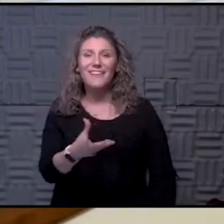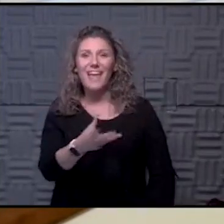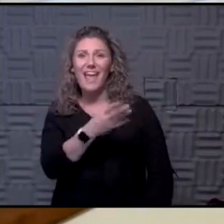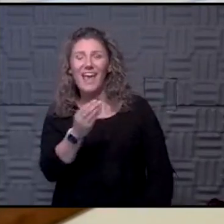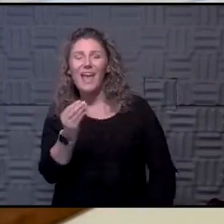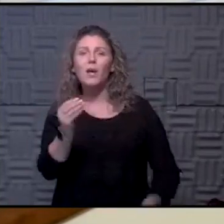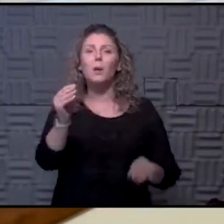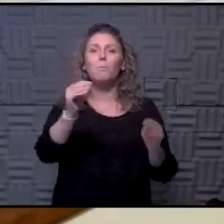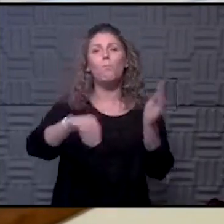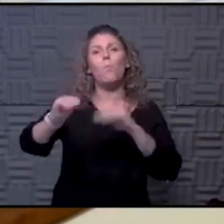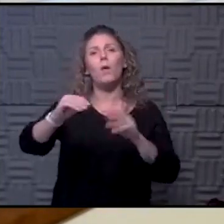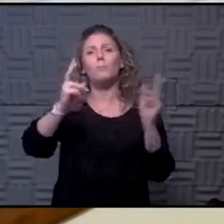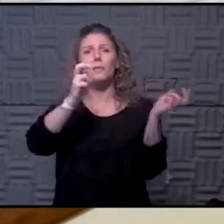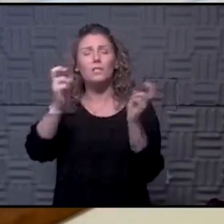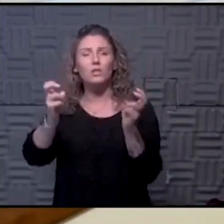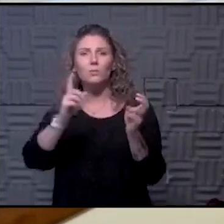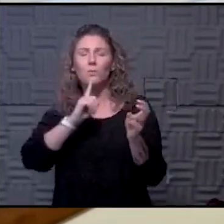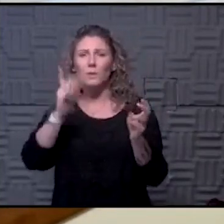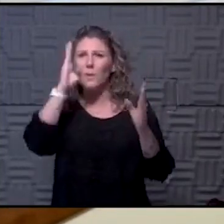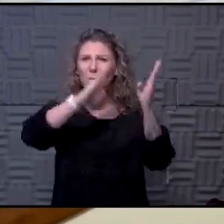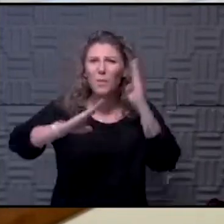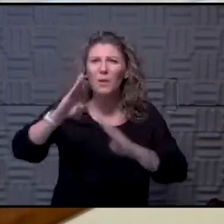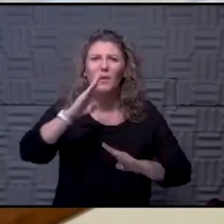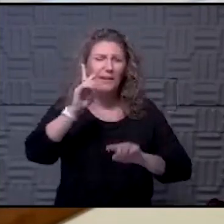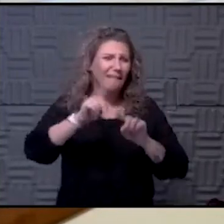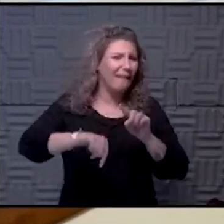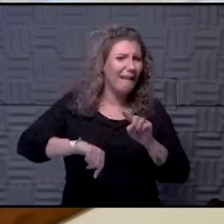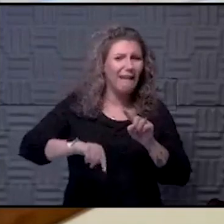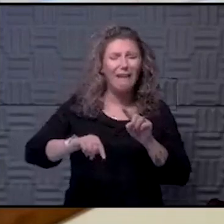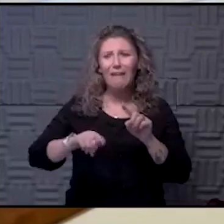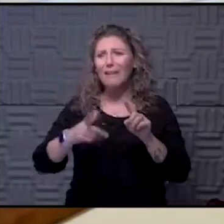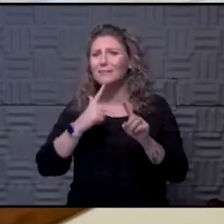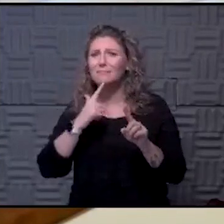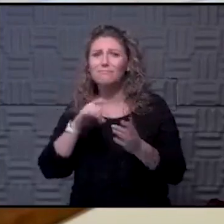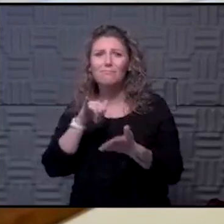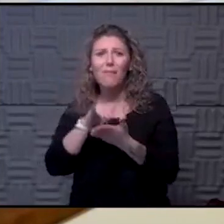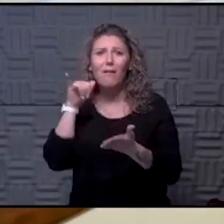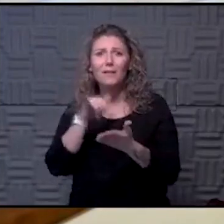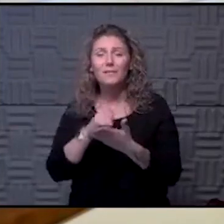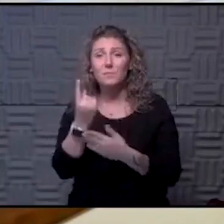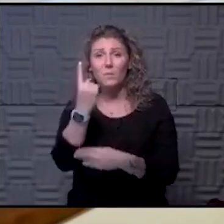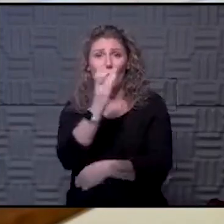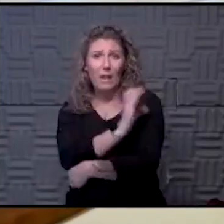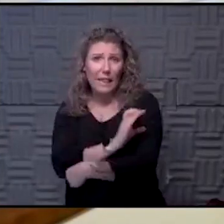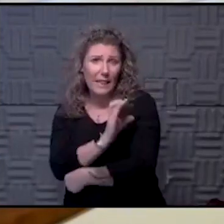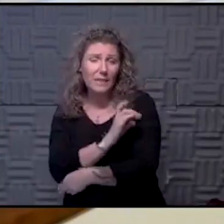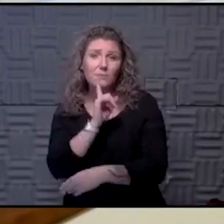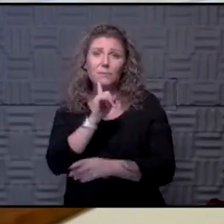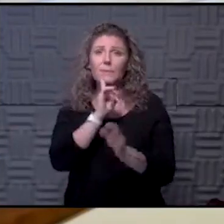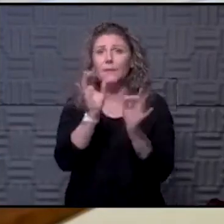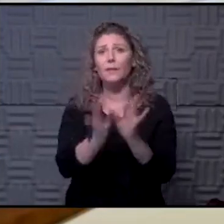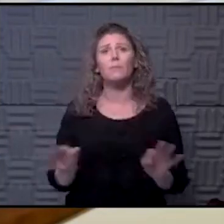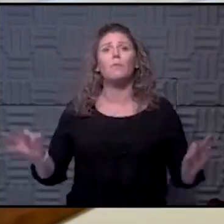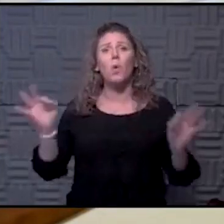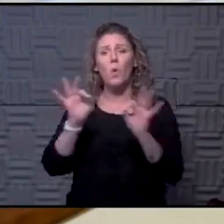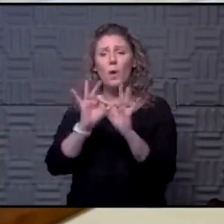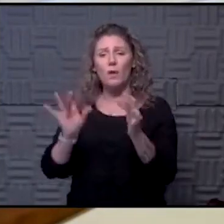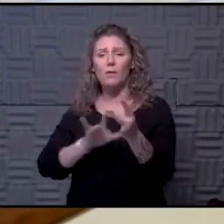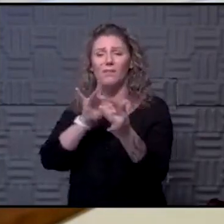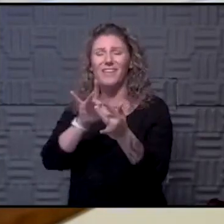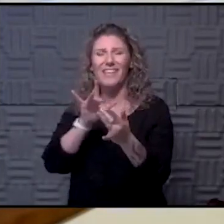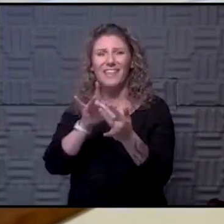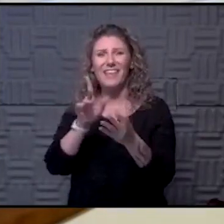mobility issues, and so they were worried about that and getting to one of the clinics. And so it's really important trying to reach these